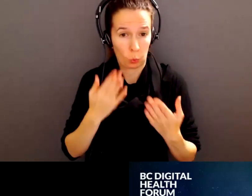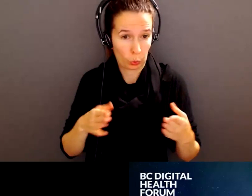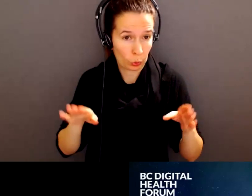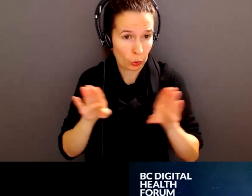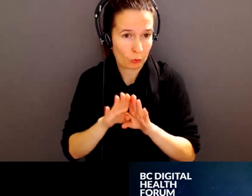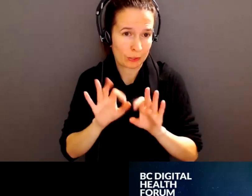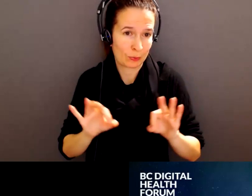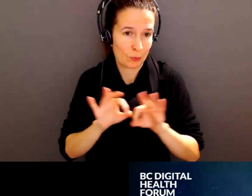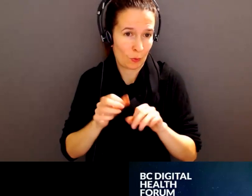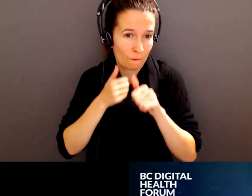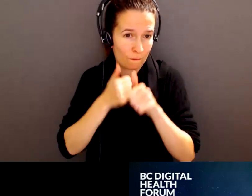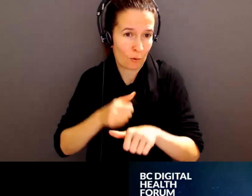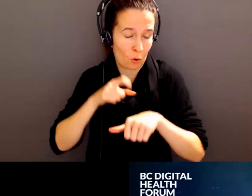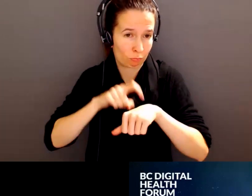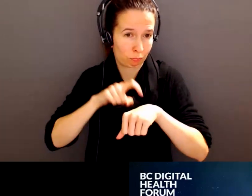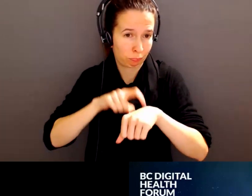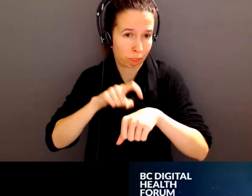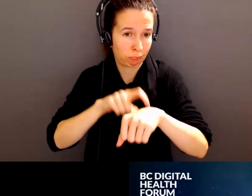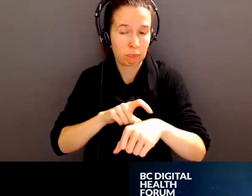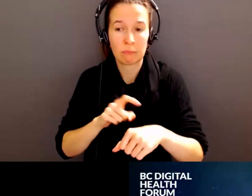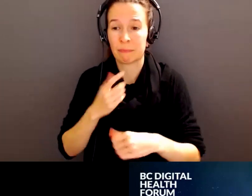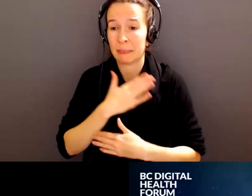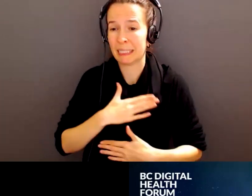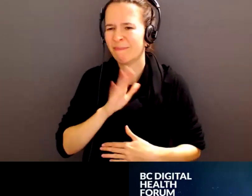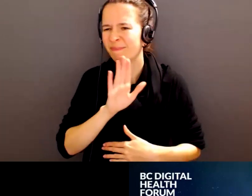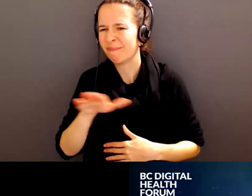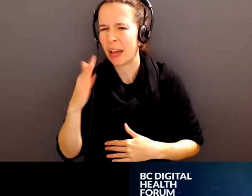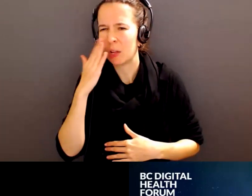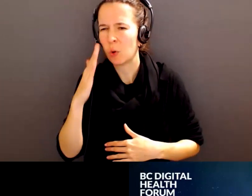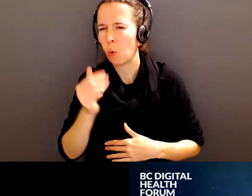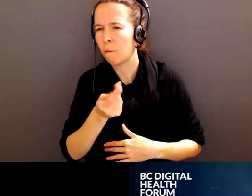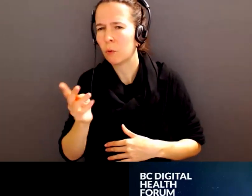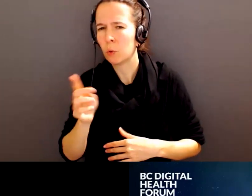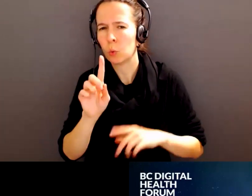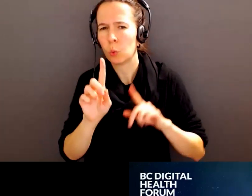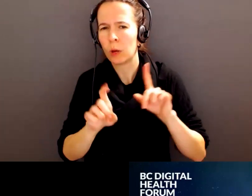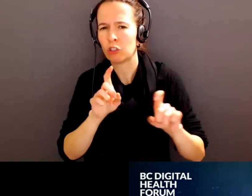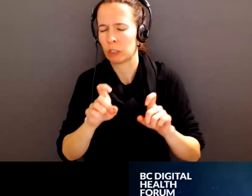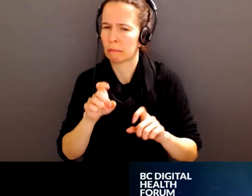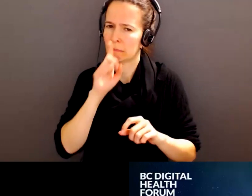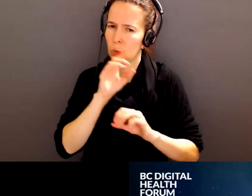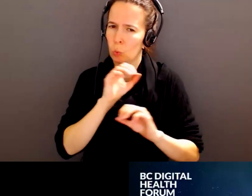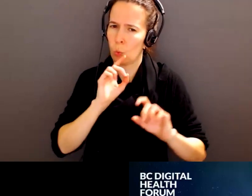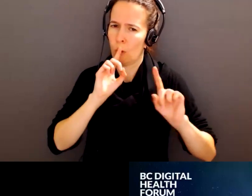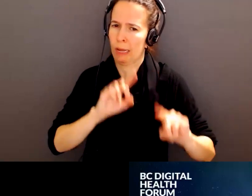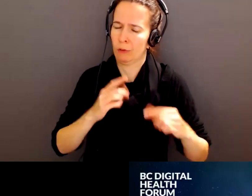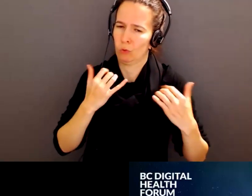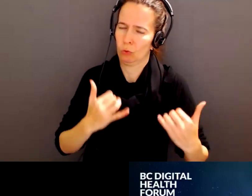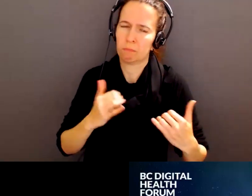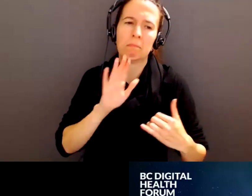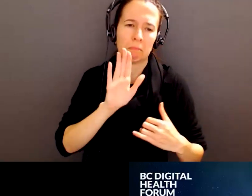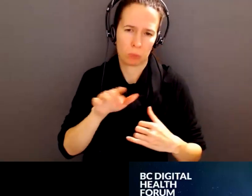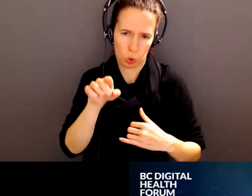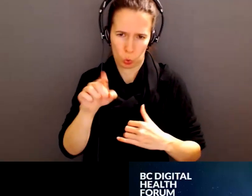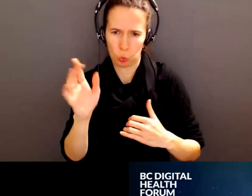on time. And so please, those of you, I know there were a couple questions there that you might not have got answered specifically. So please reach out